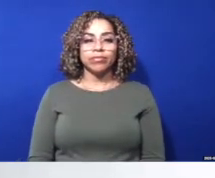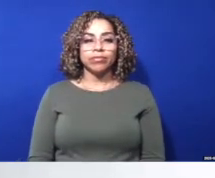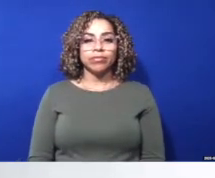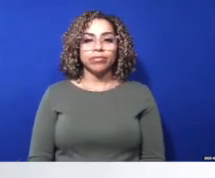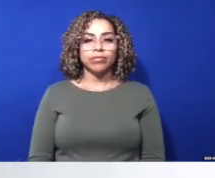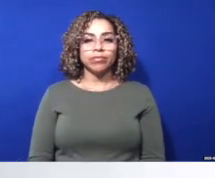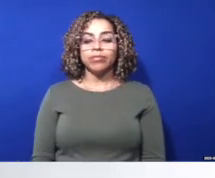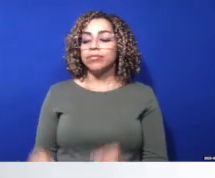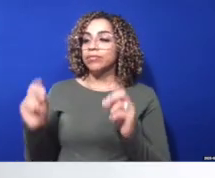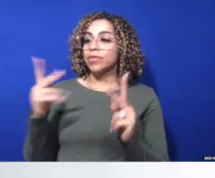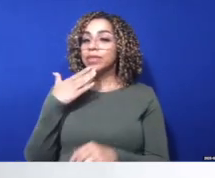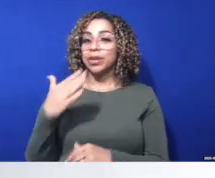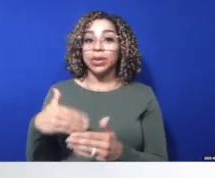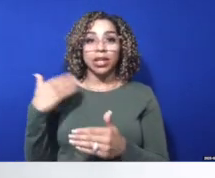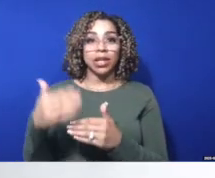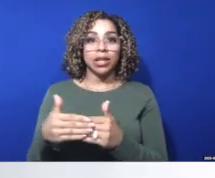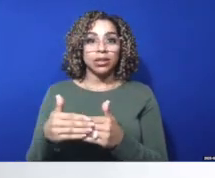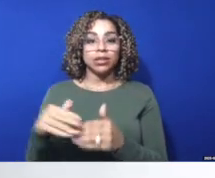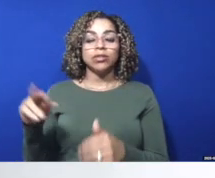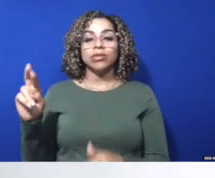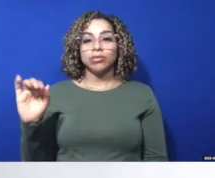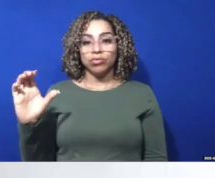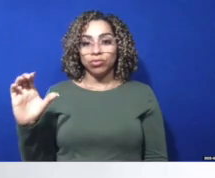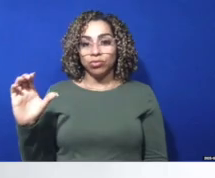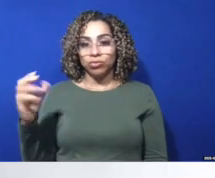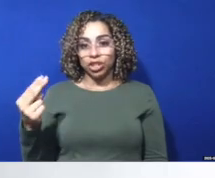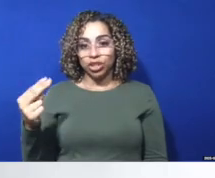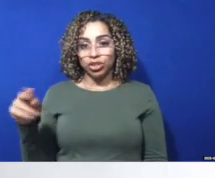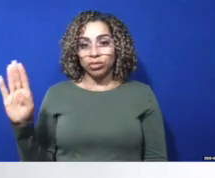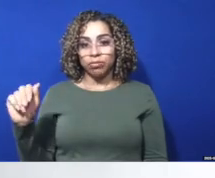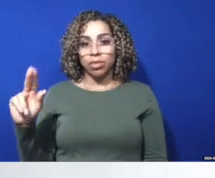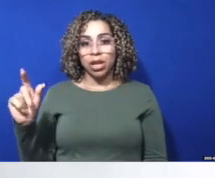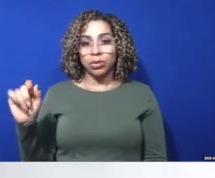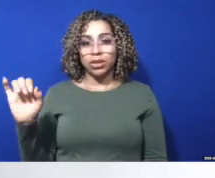All right, thanks. Next we have Rich Blaustein.